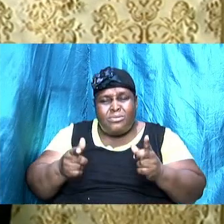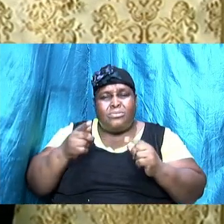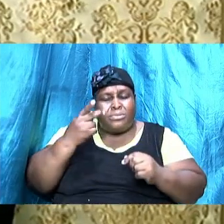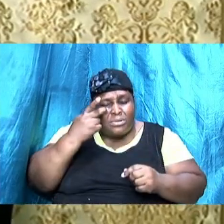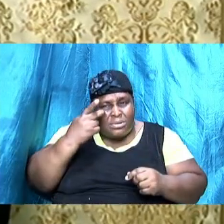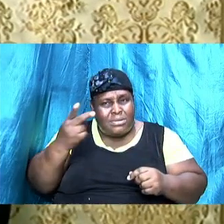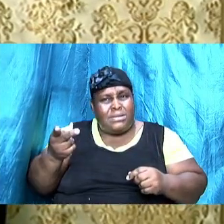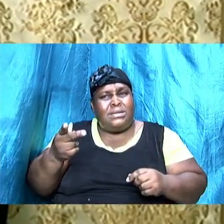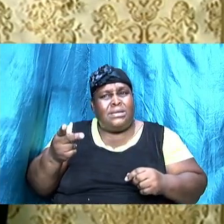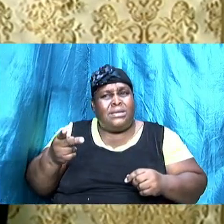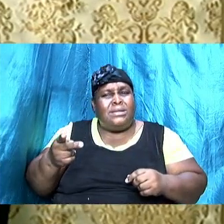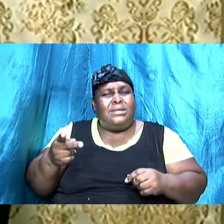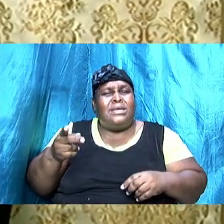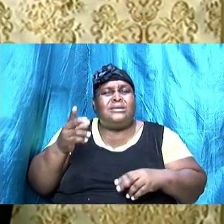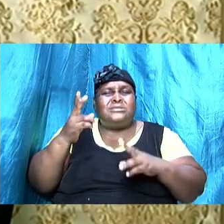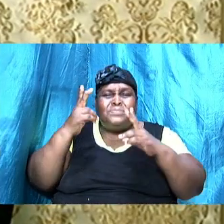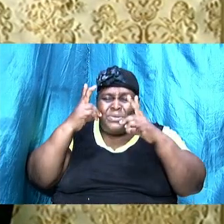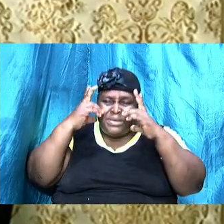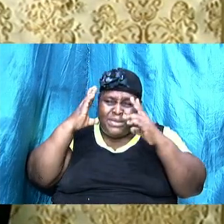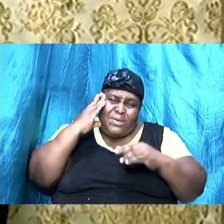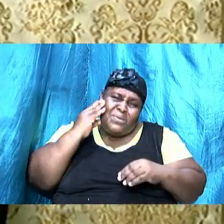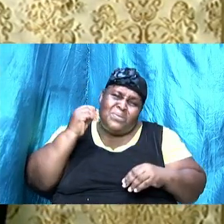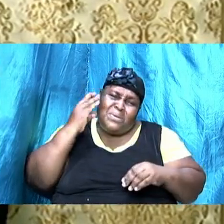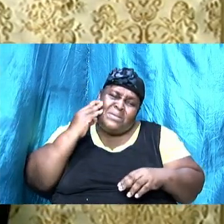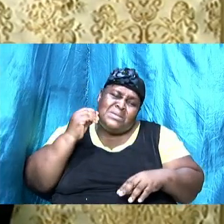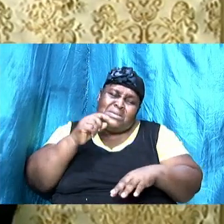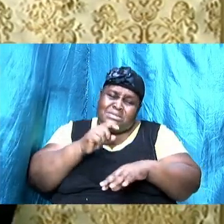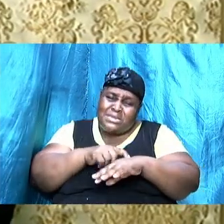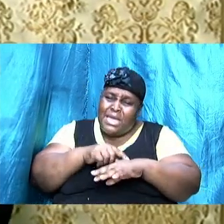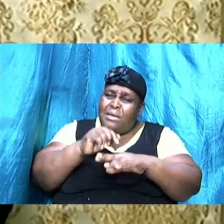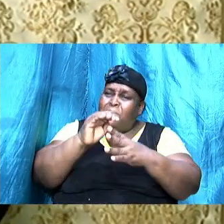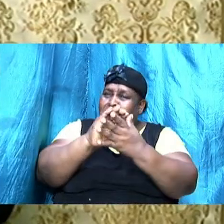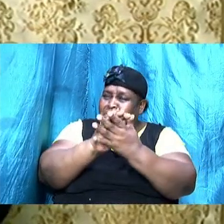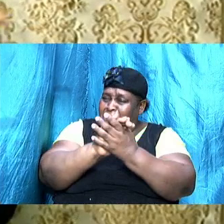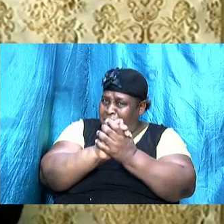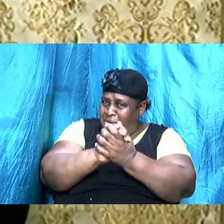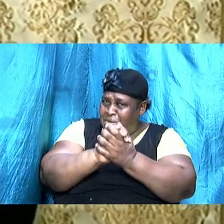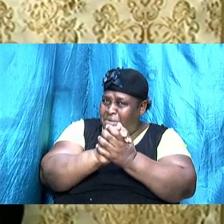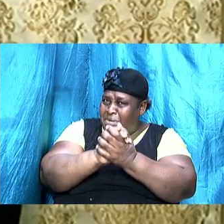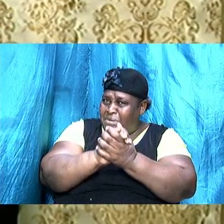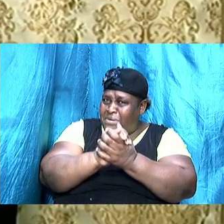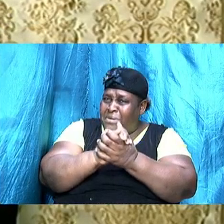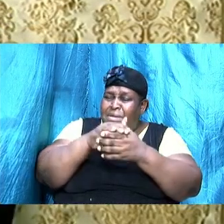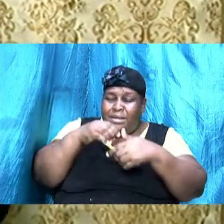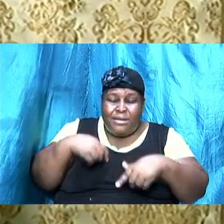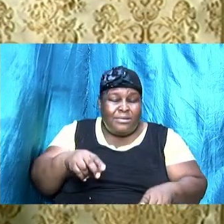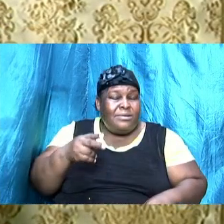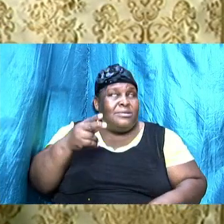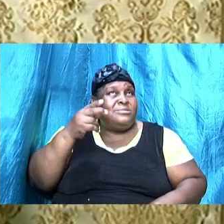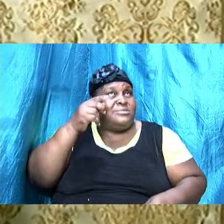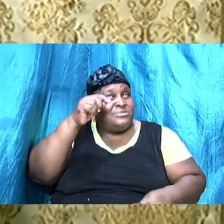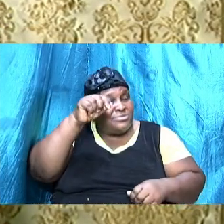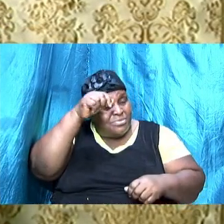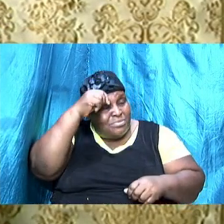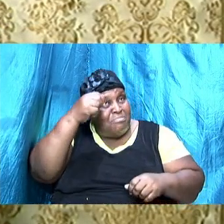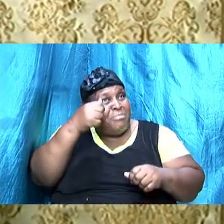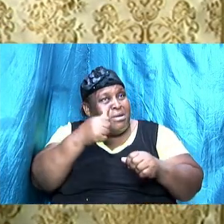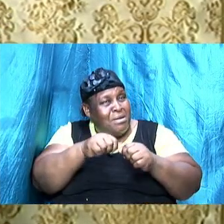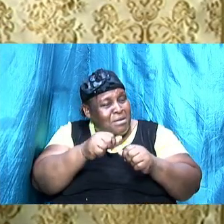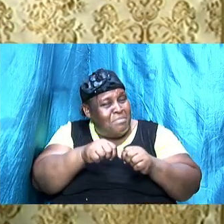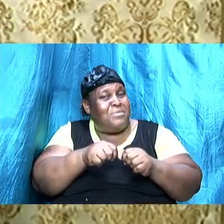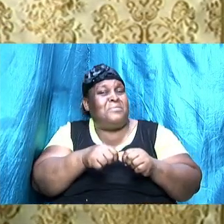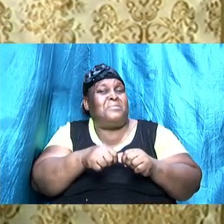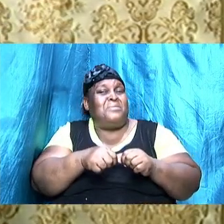us look at some of the issues that continually present themselves to us. Husbands, look at